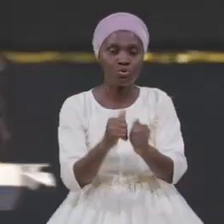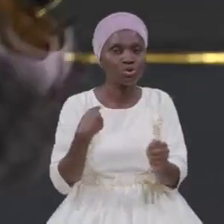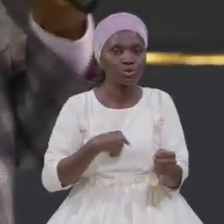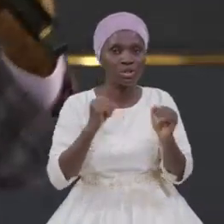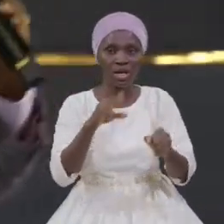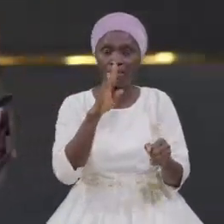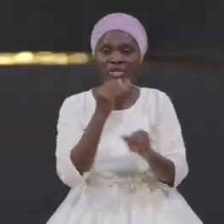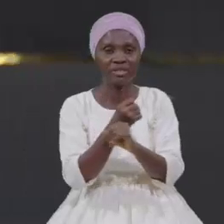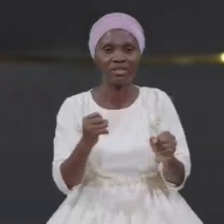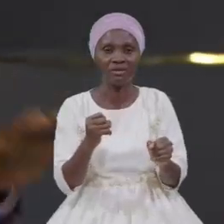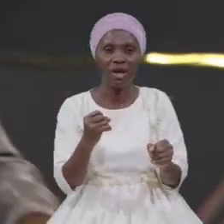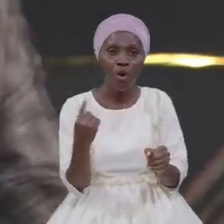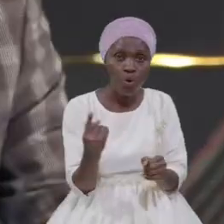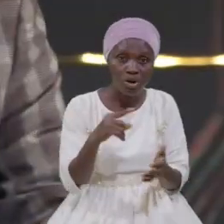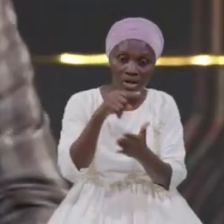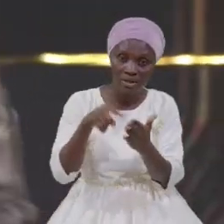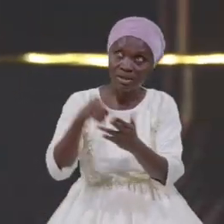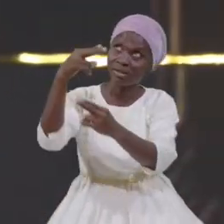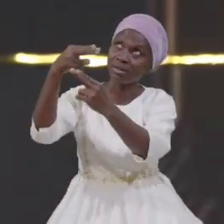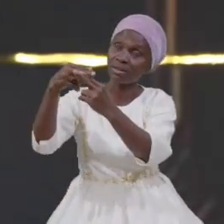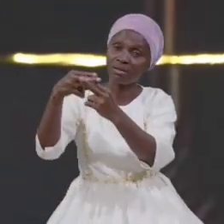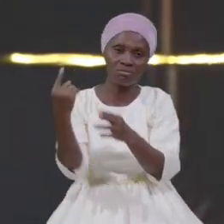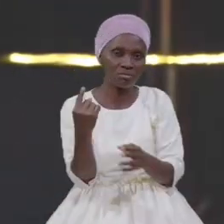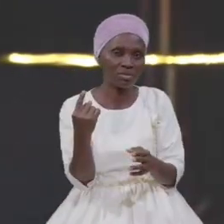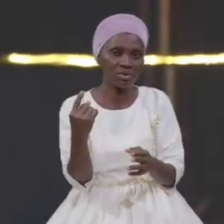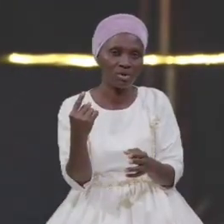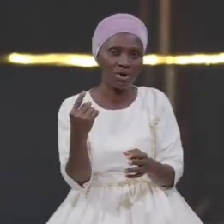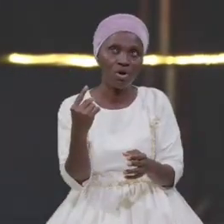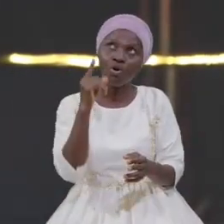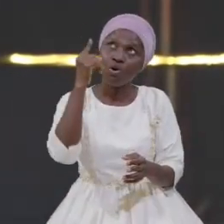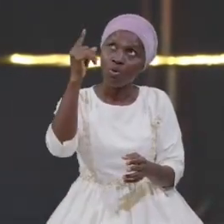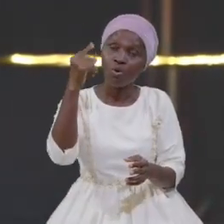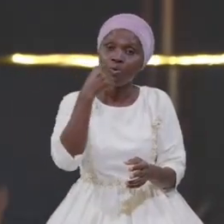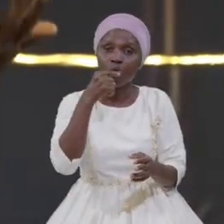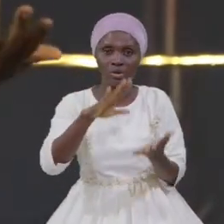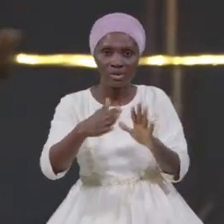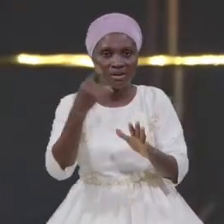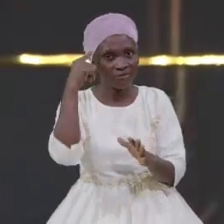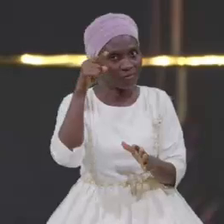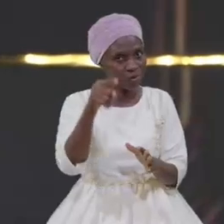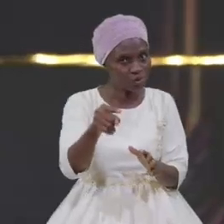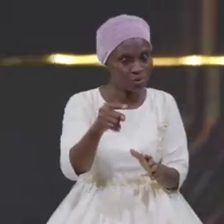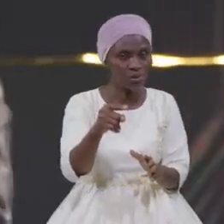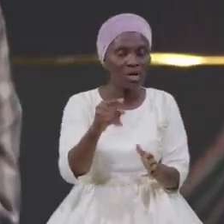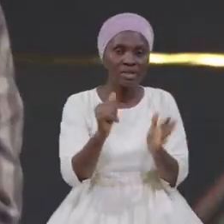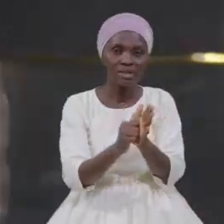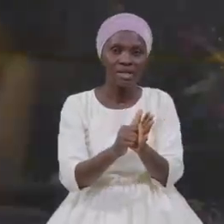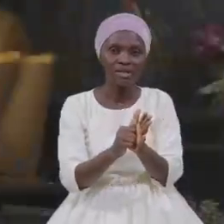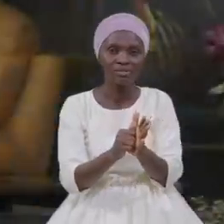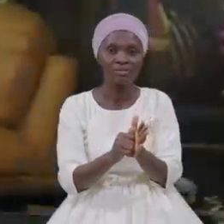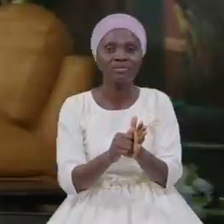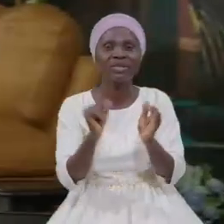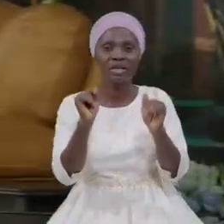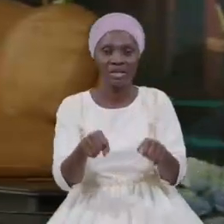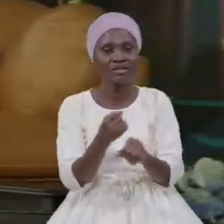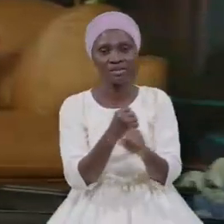this name alone of the one that died for you that can save. And when you call